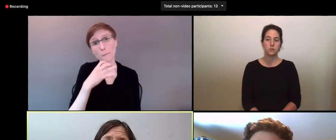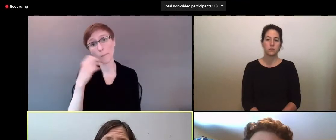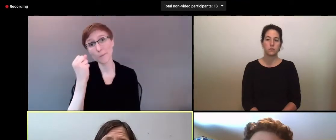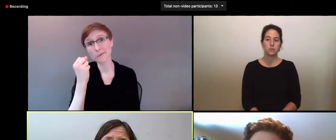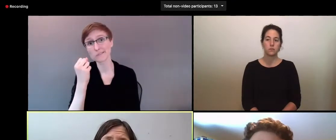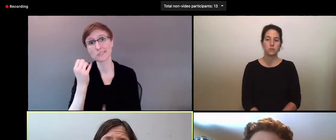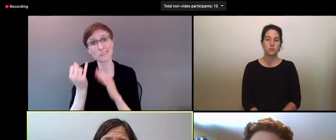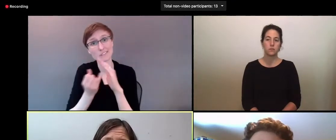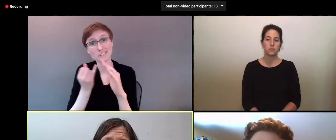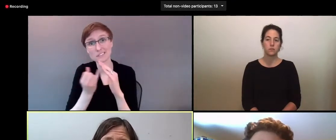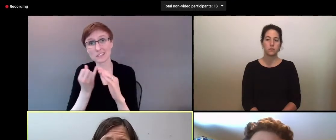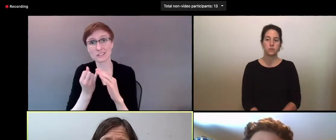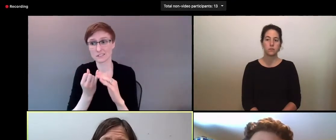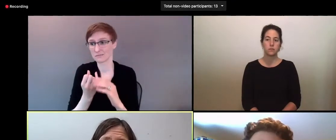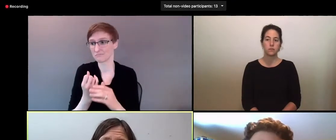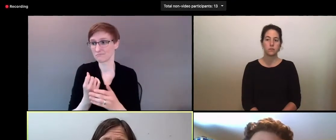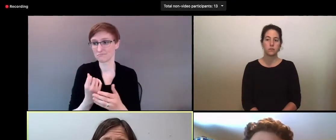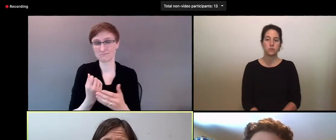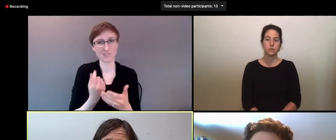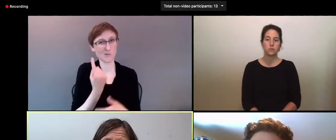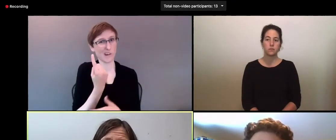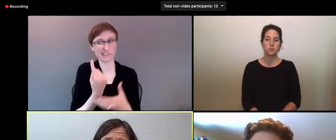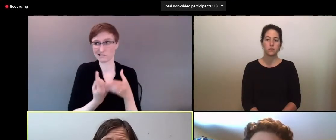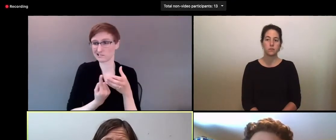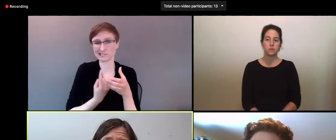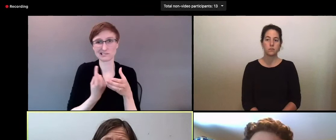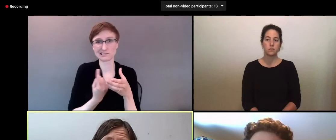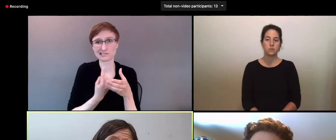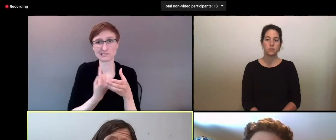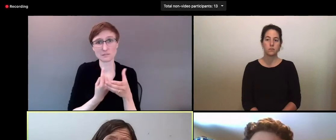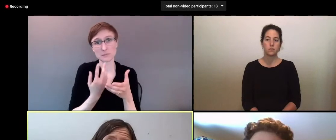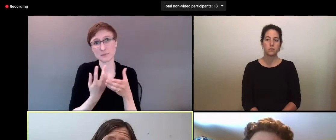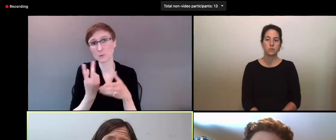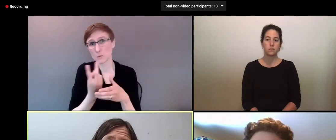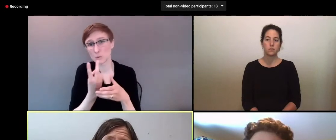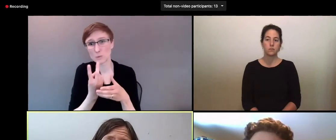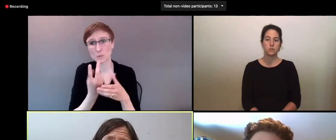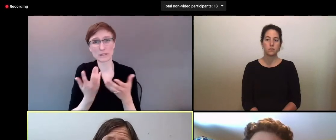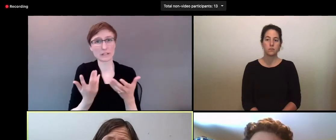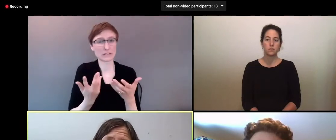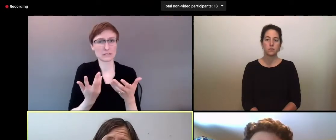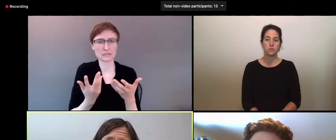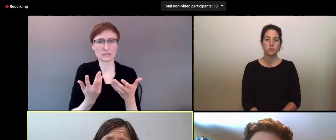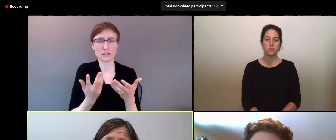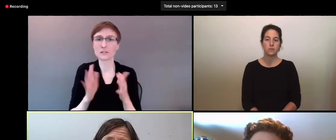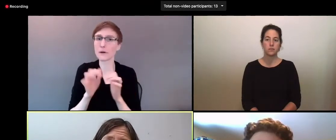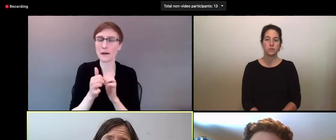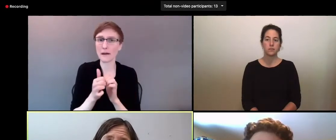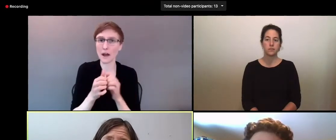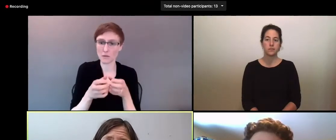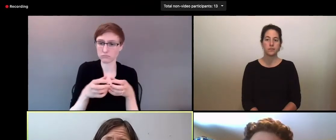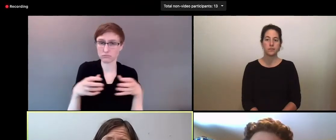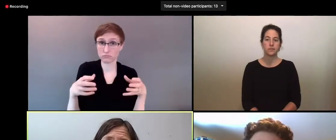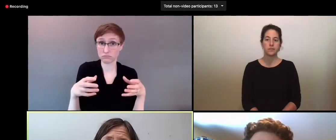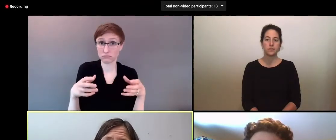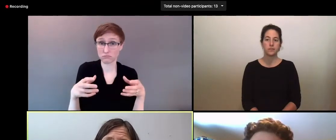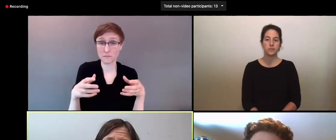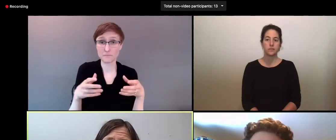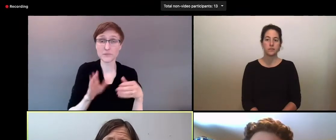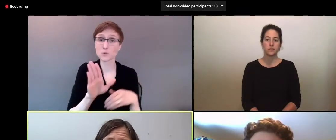it's about what expansion of your social circle would best meet your needs. You know, is it that you need to